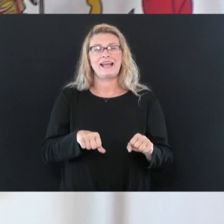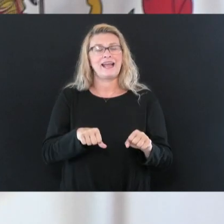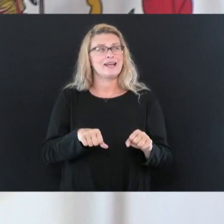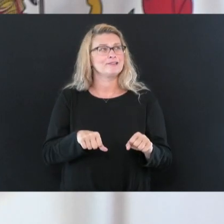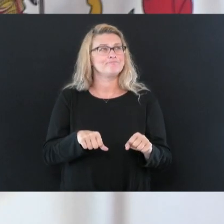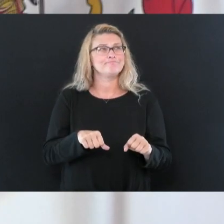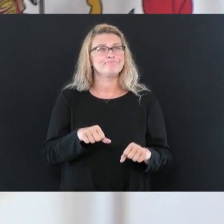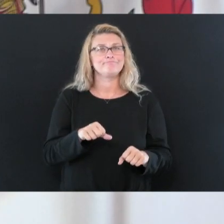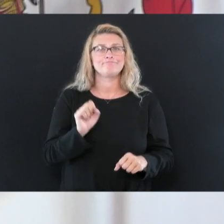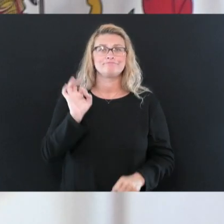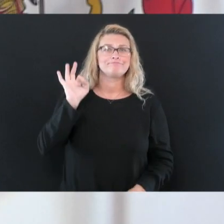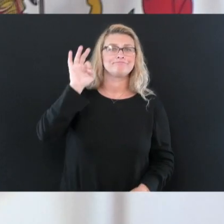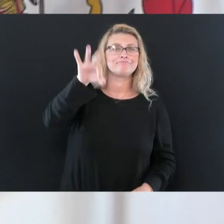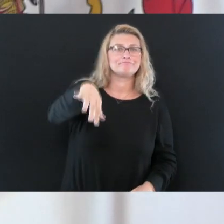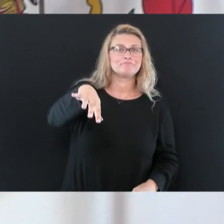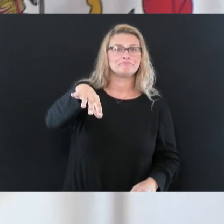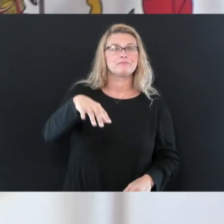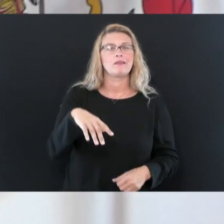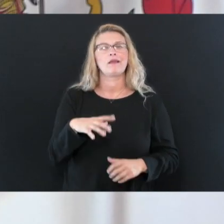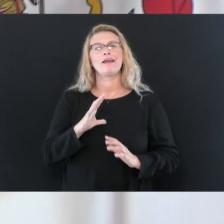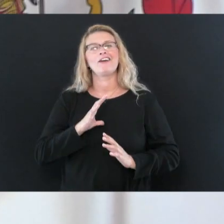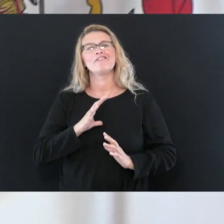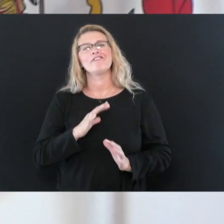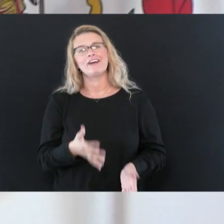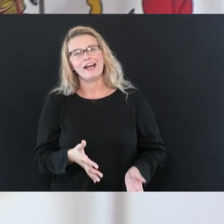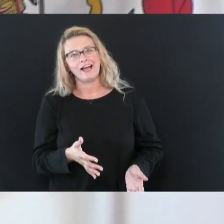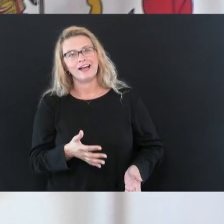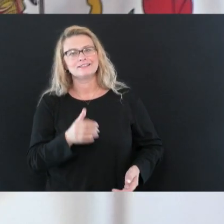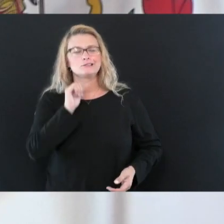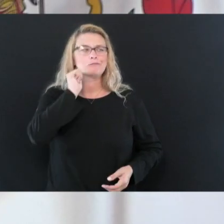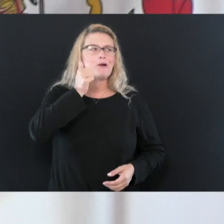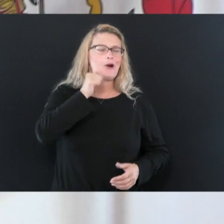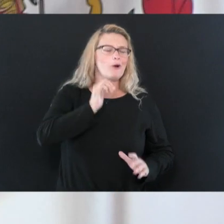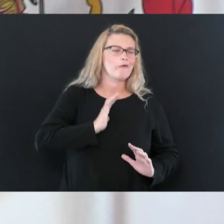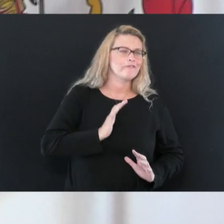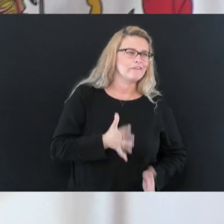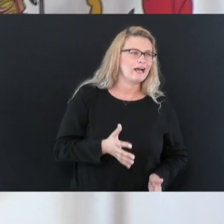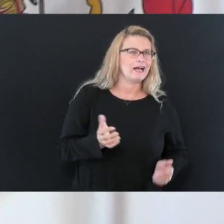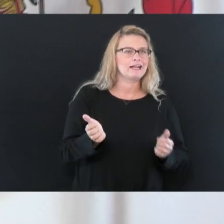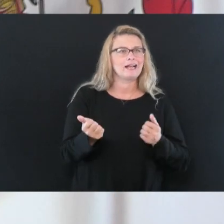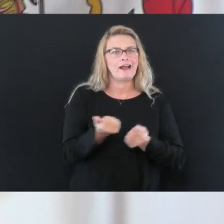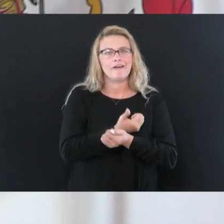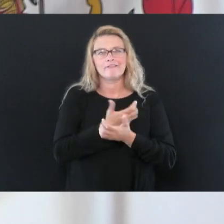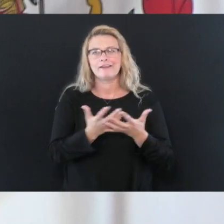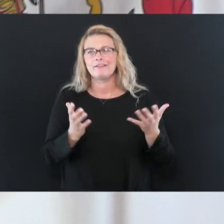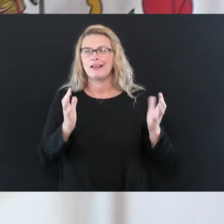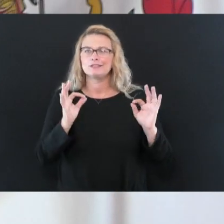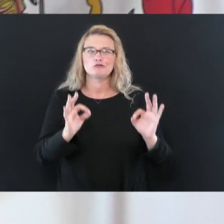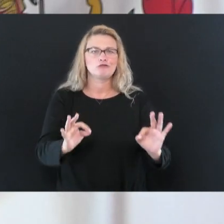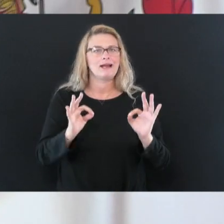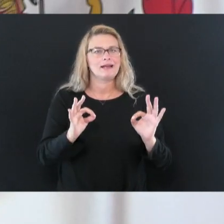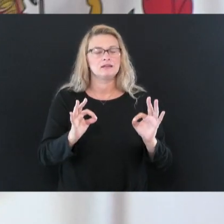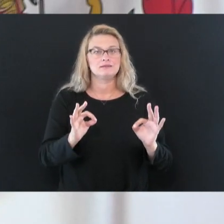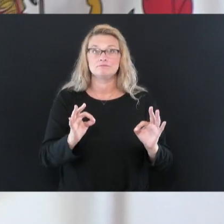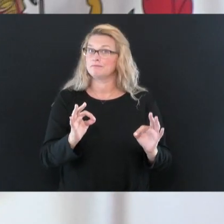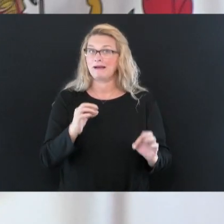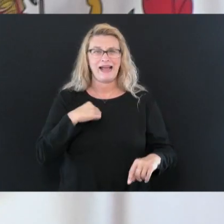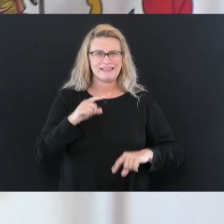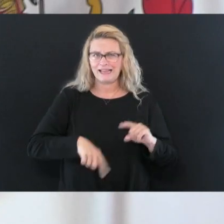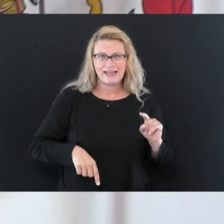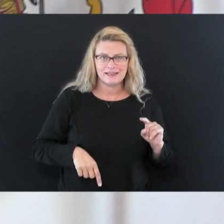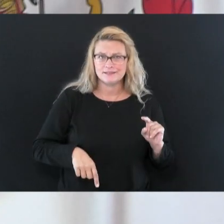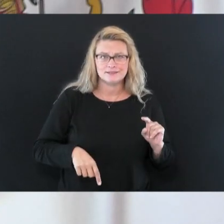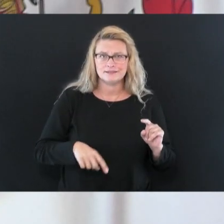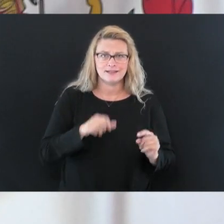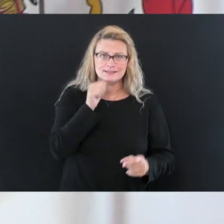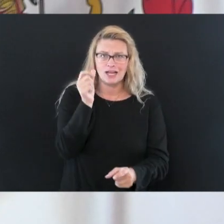to be fine tomorrow, don't worry about it, everything's all good. I couldn't possibly do that. It wouldn't be right,